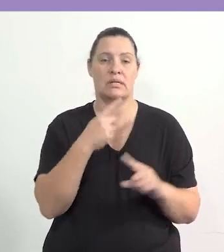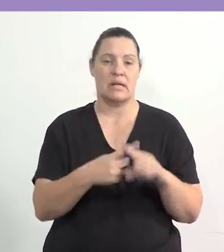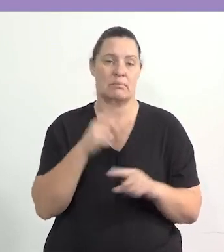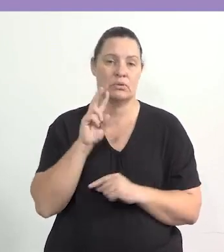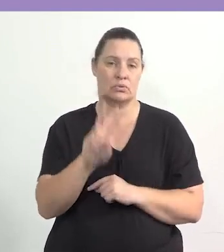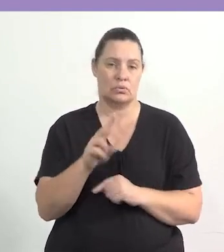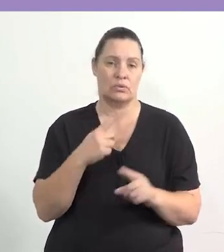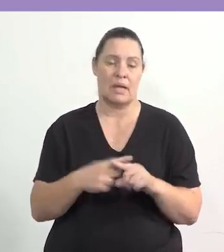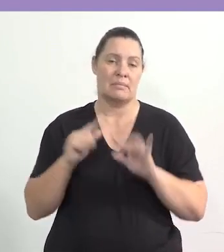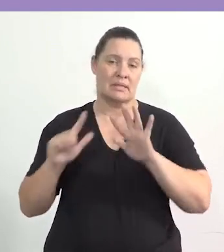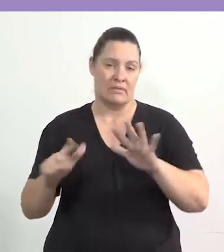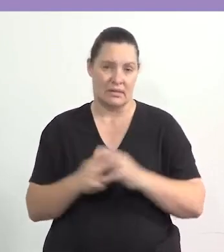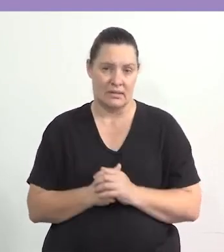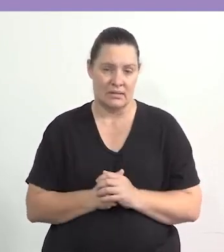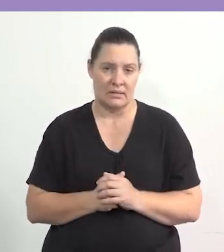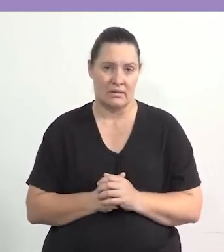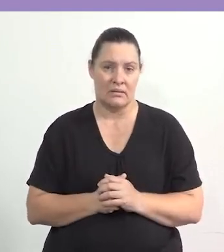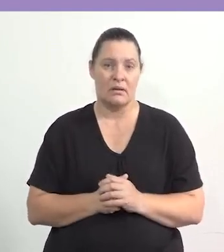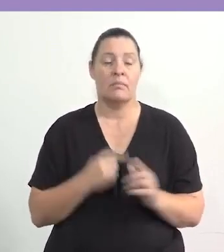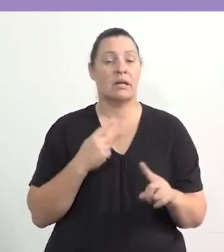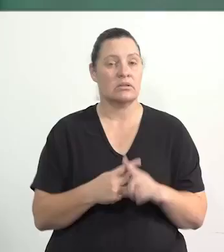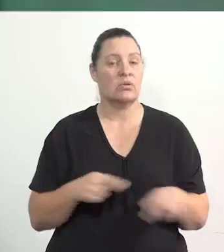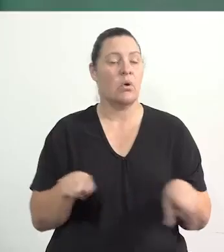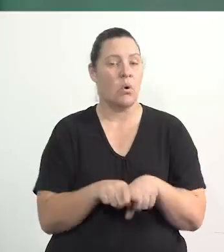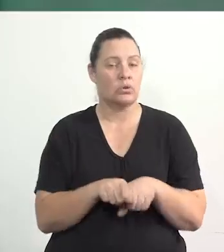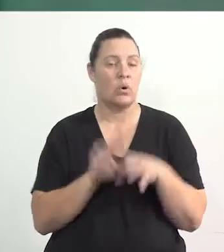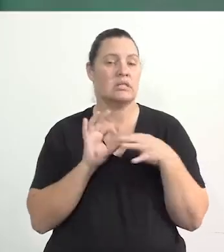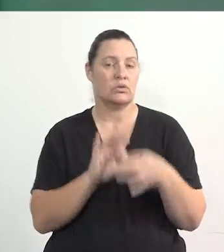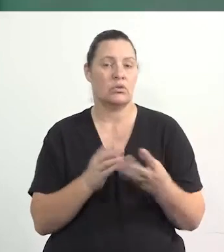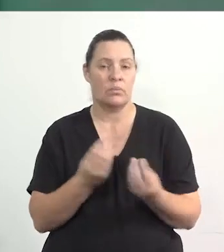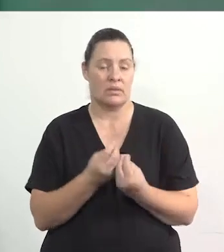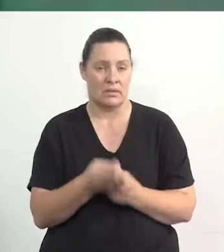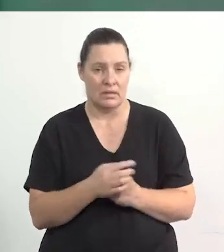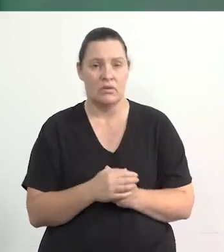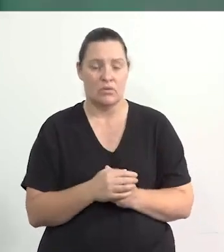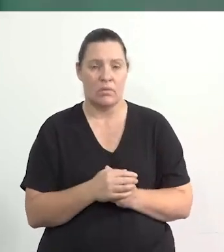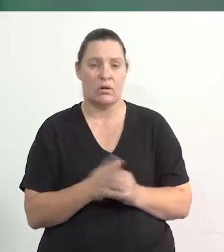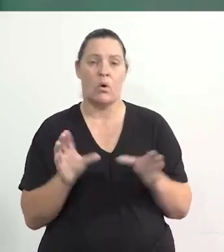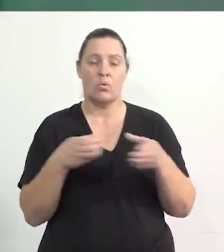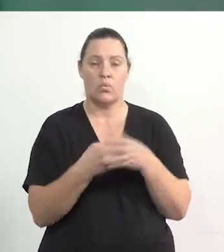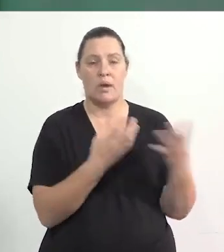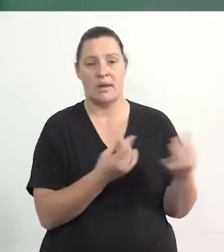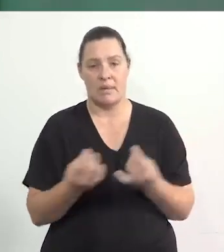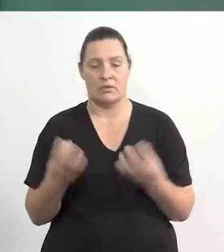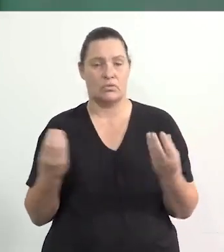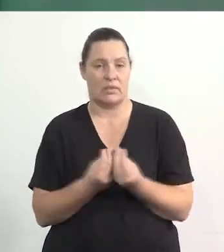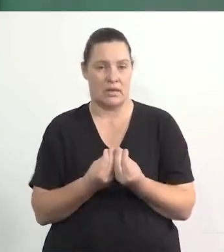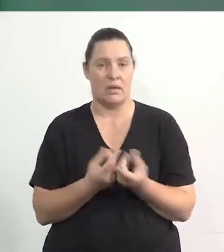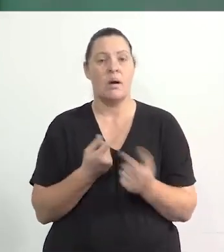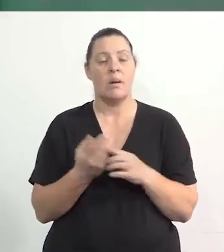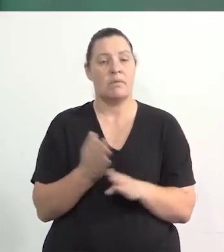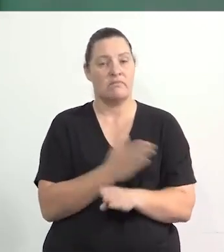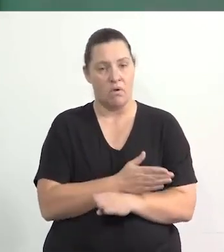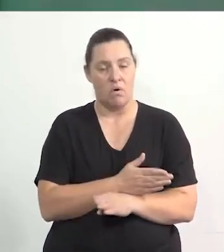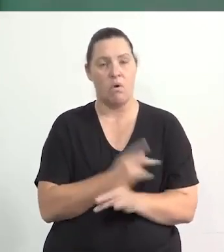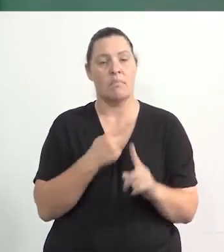3 times 2 times 7. Remember, multiplication is also associative. This means that we can group the numbers together